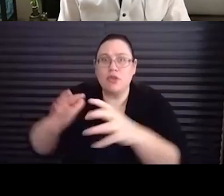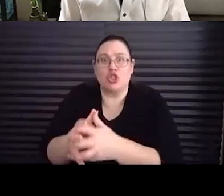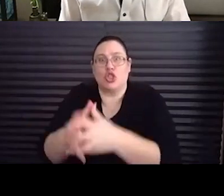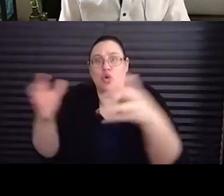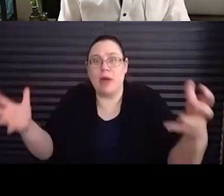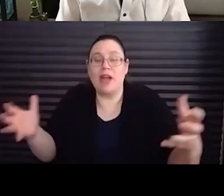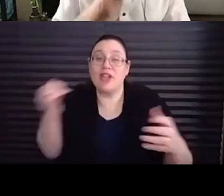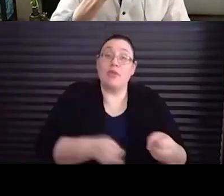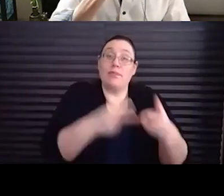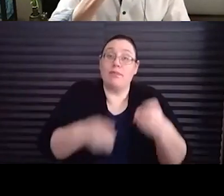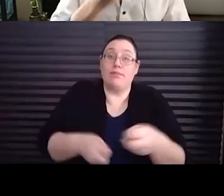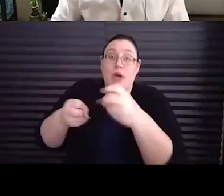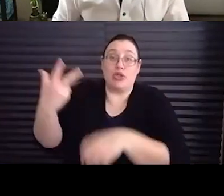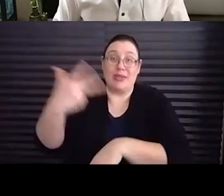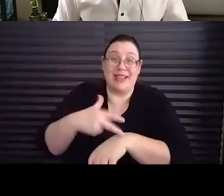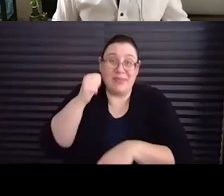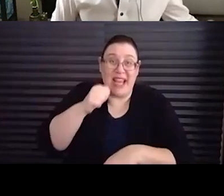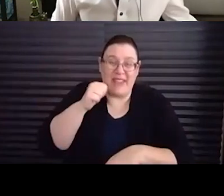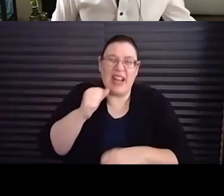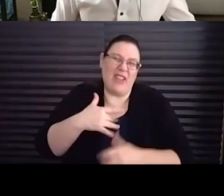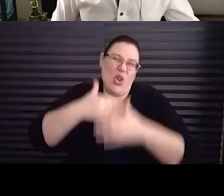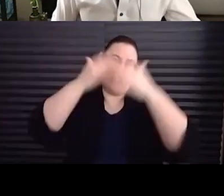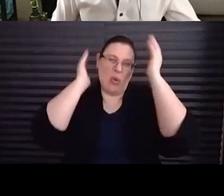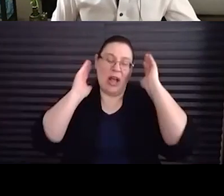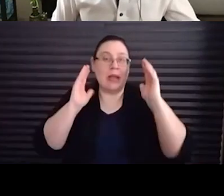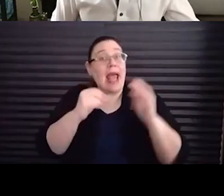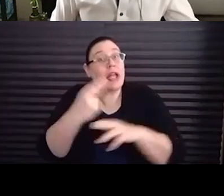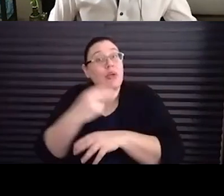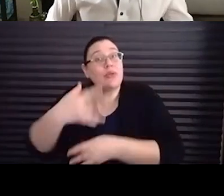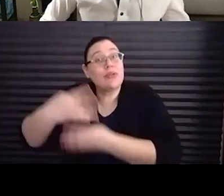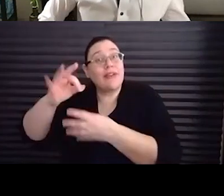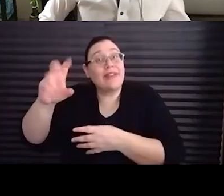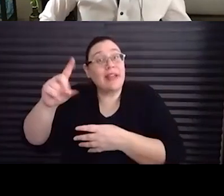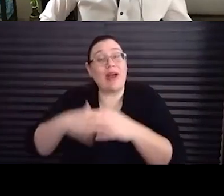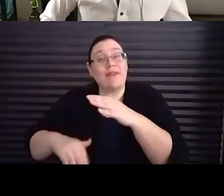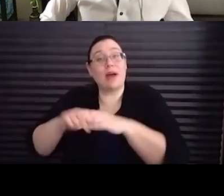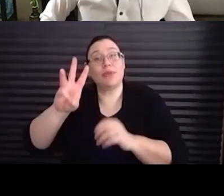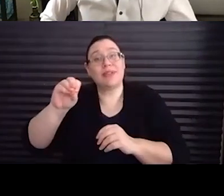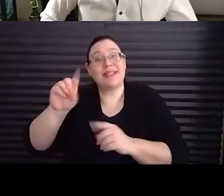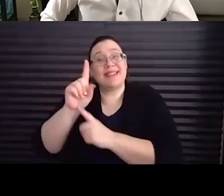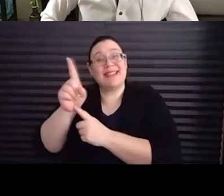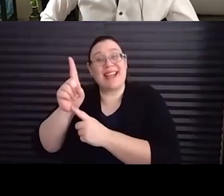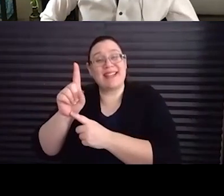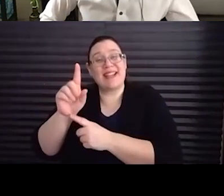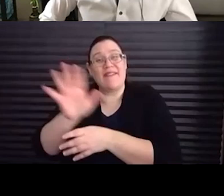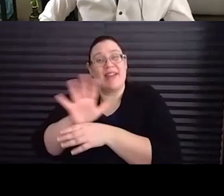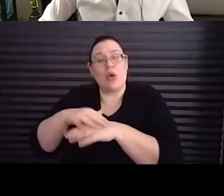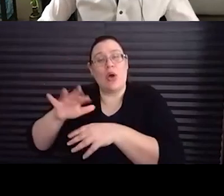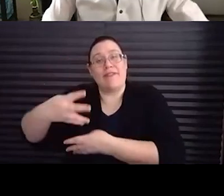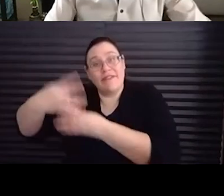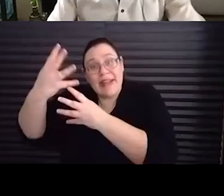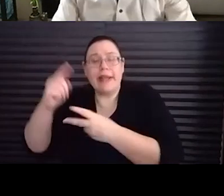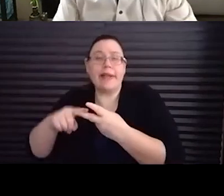times a day could be, for example. And then of course, using your feed. You have up to 60 seconds of video on your feed post. You have still images.